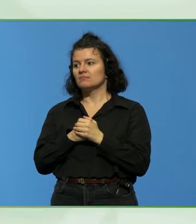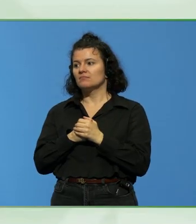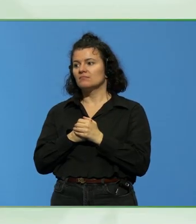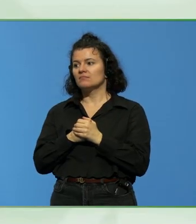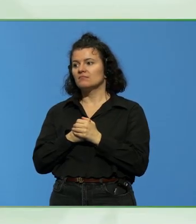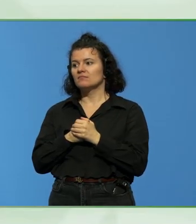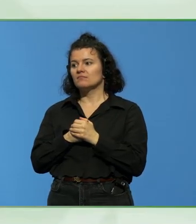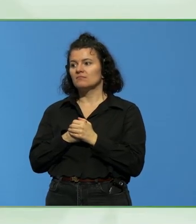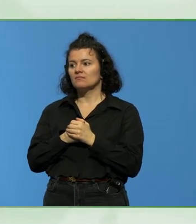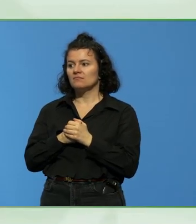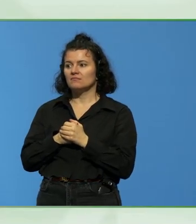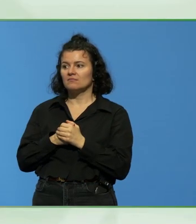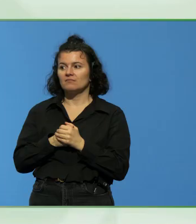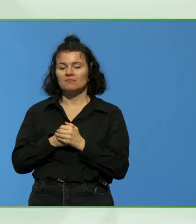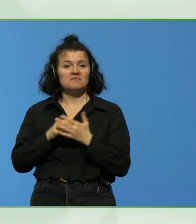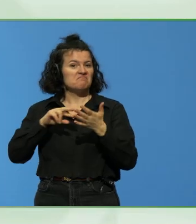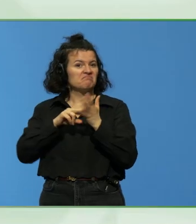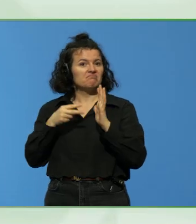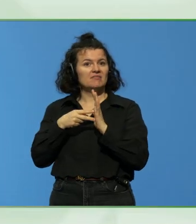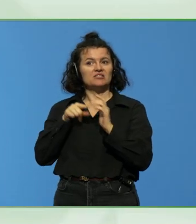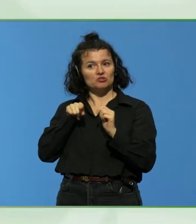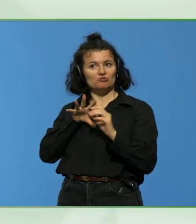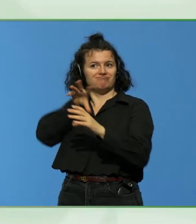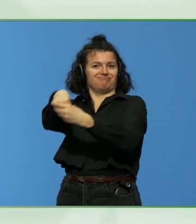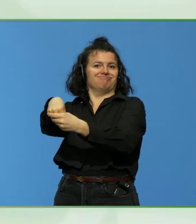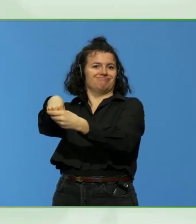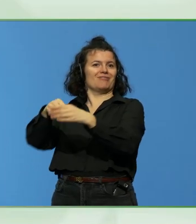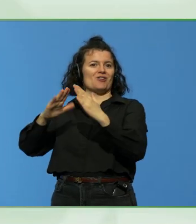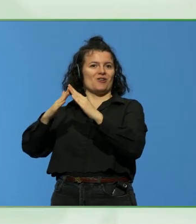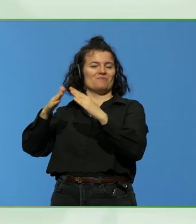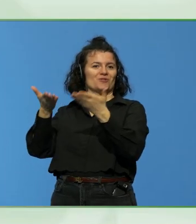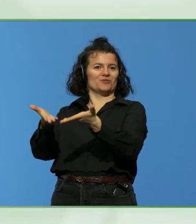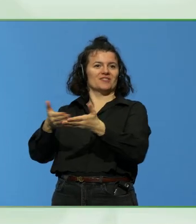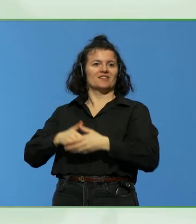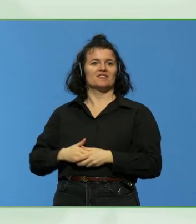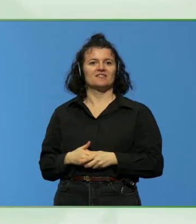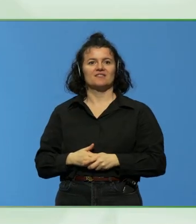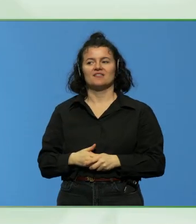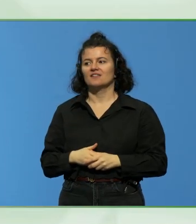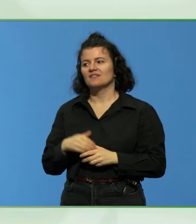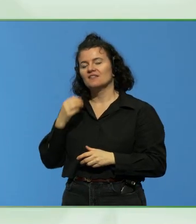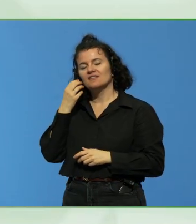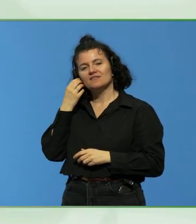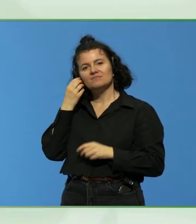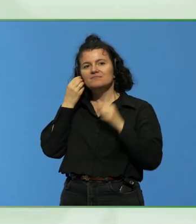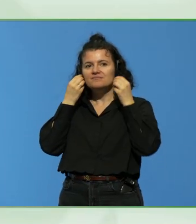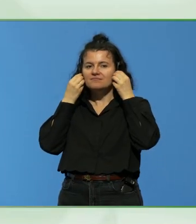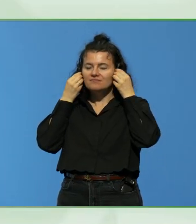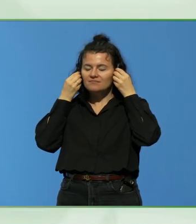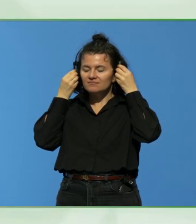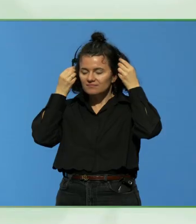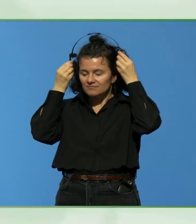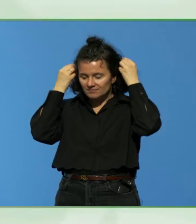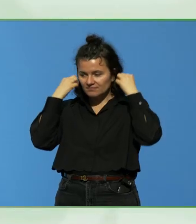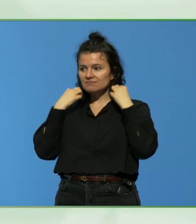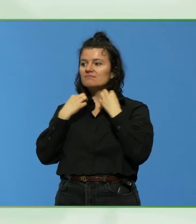everything with this community. So I think at the events I advised, there are